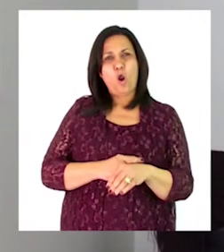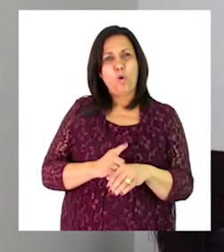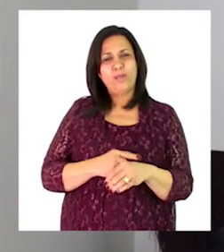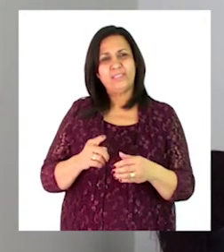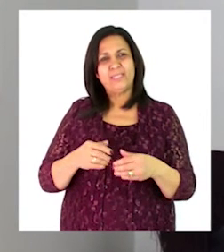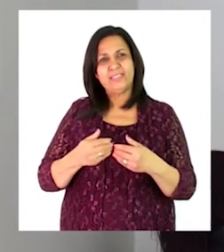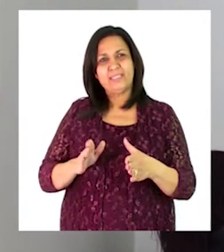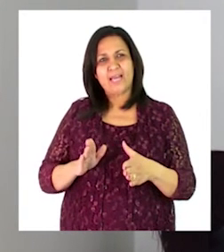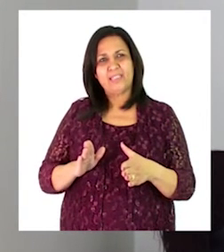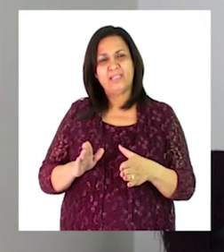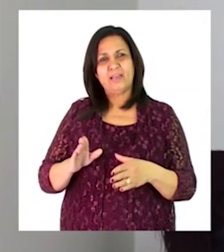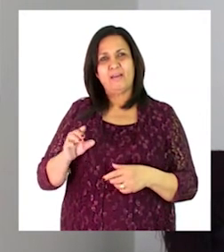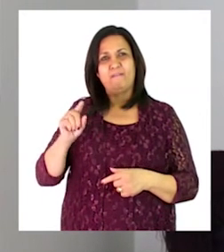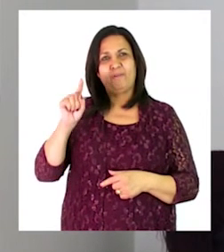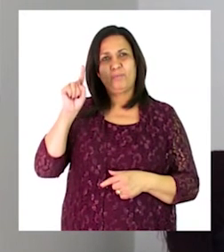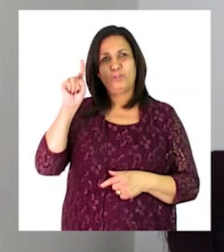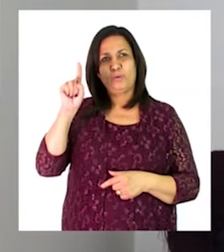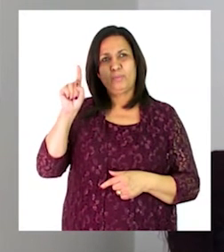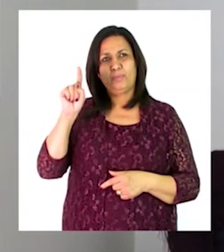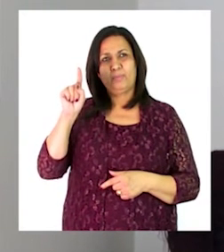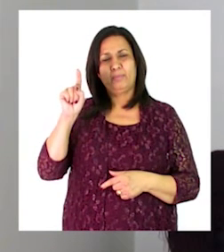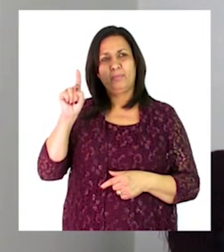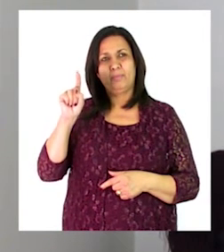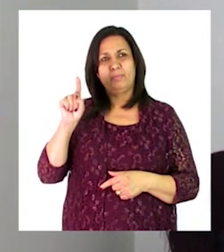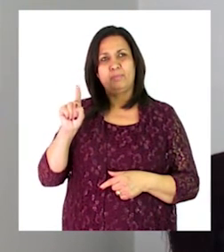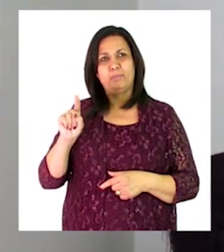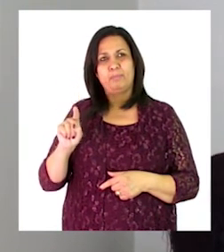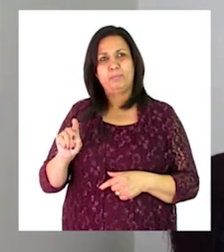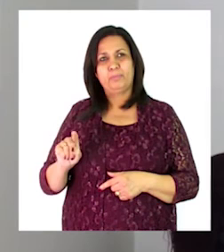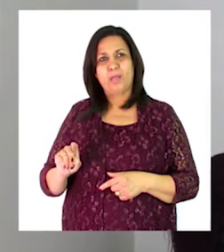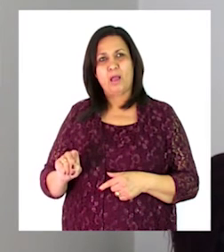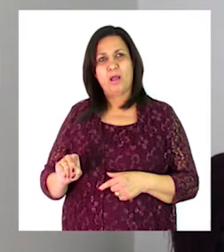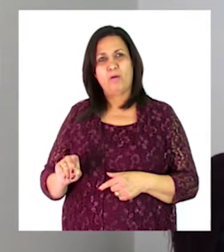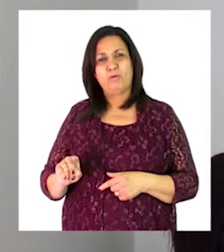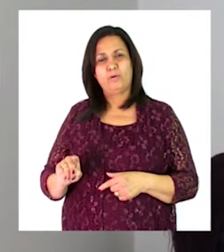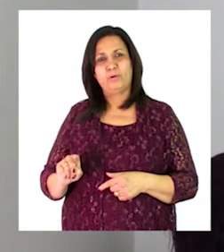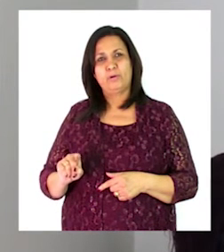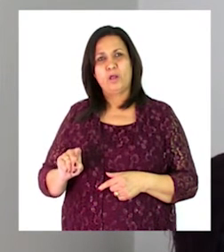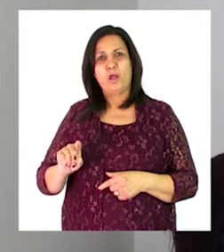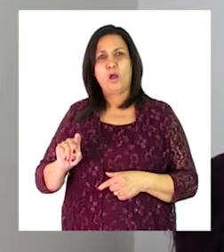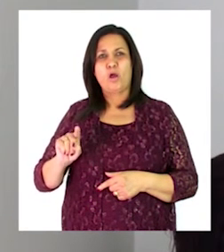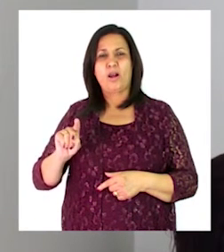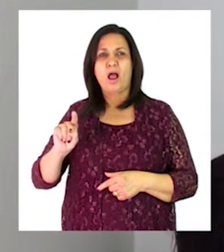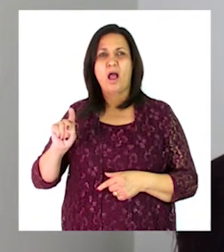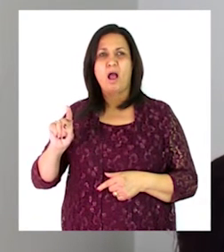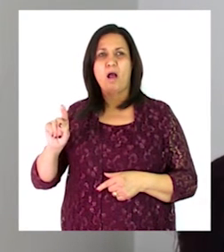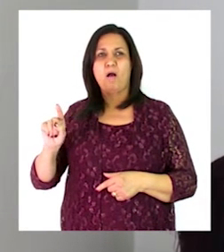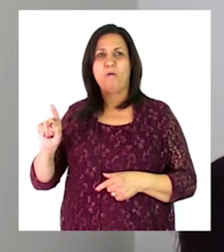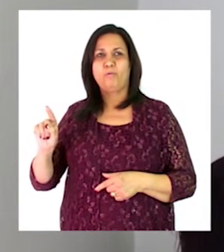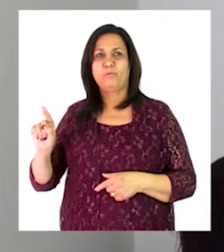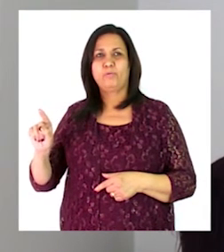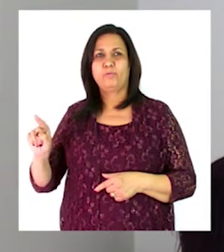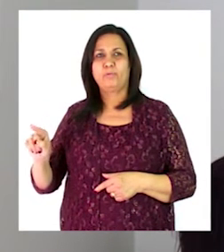top. We rub down the bunny's tall ears, then we go